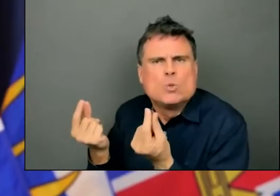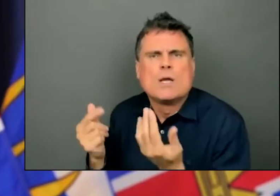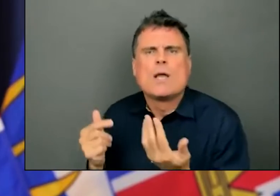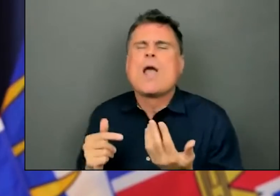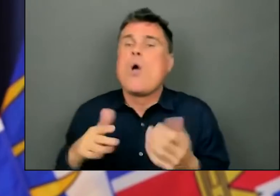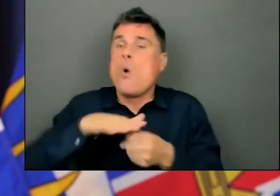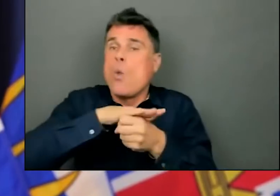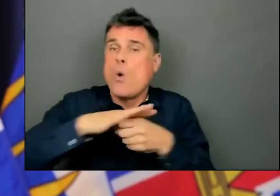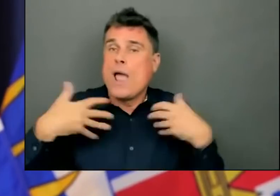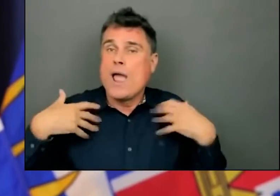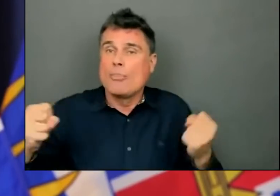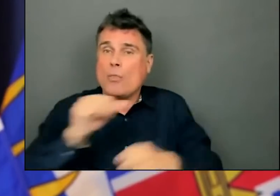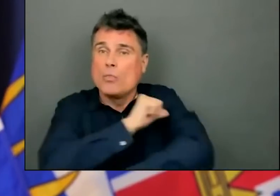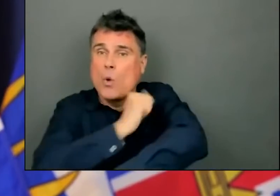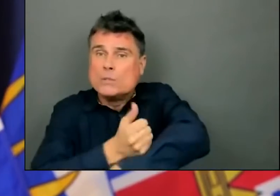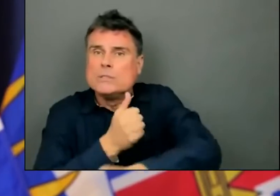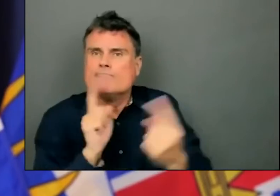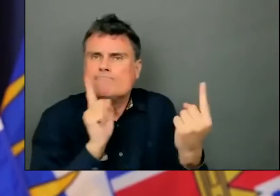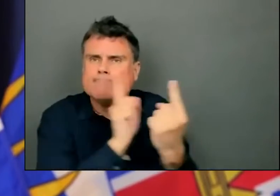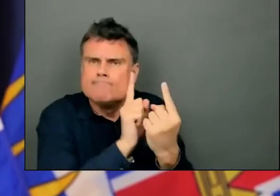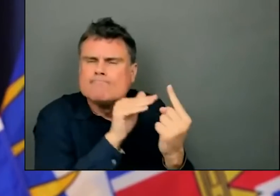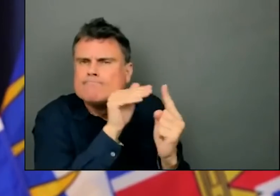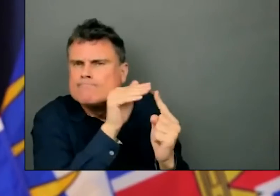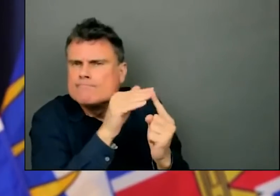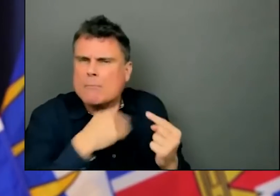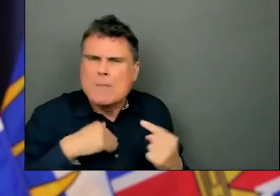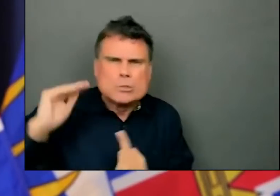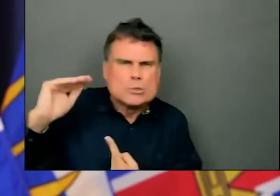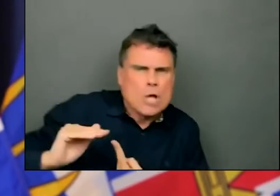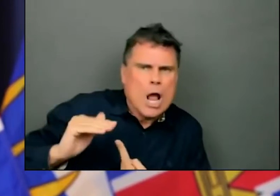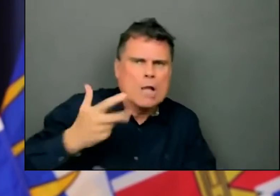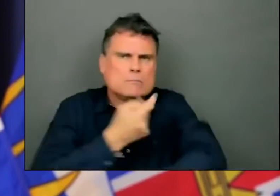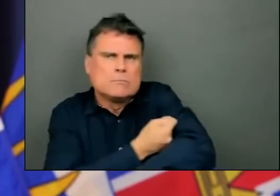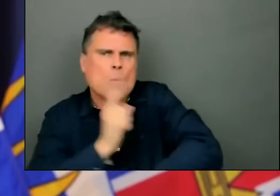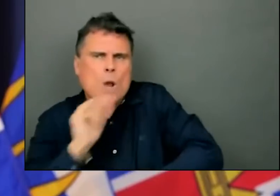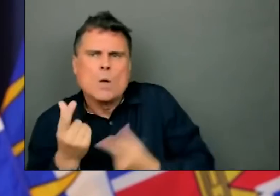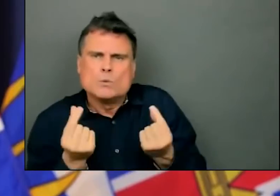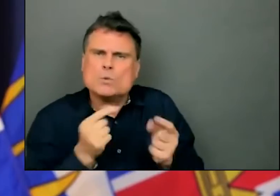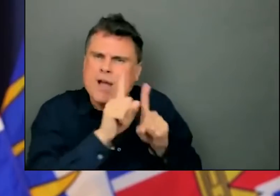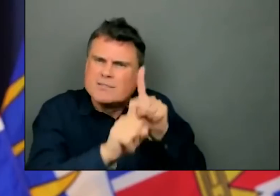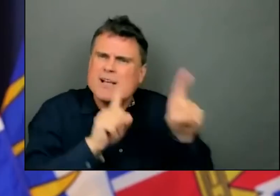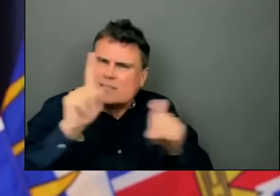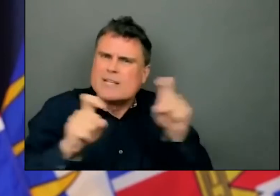more information now that really support how safe these vaccines are, how